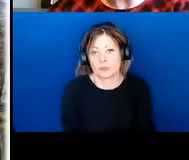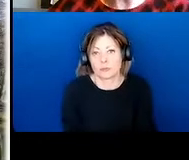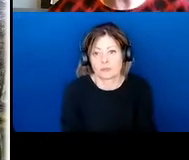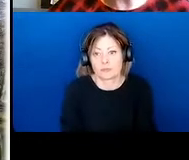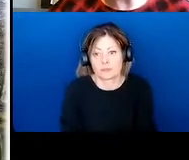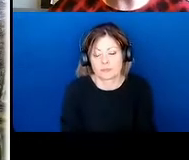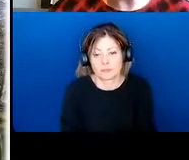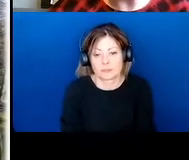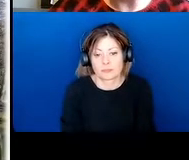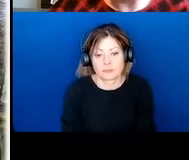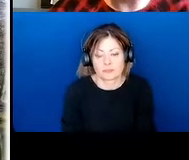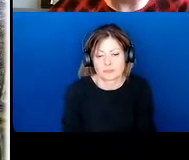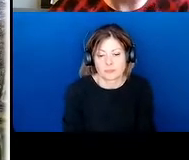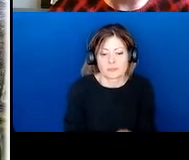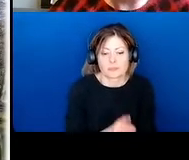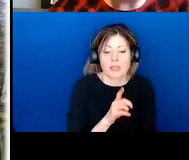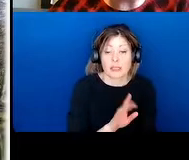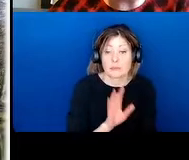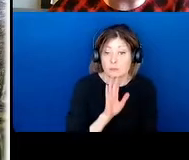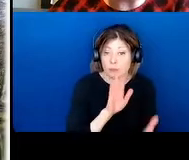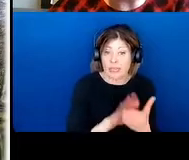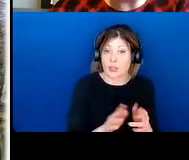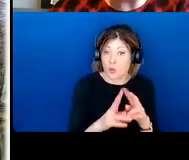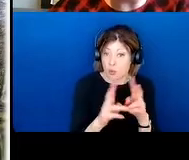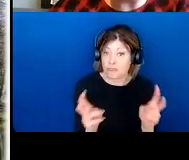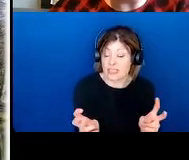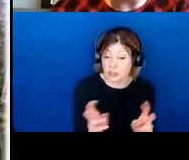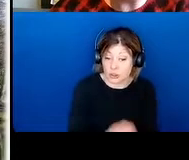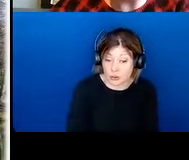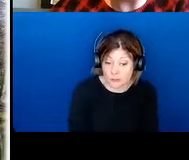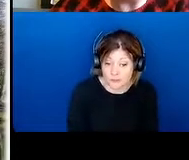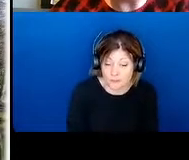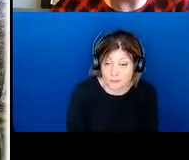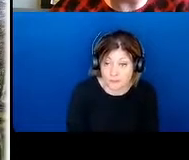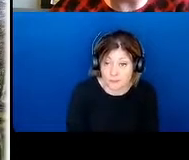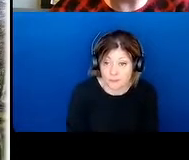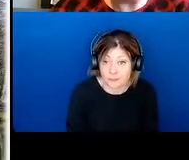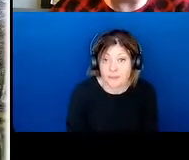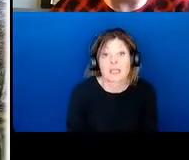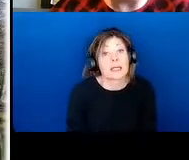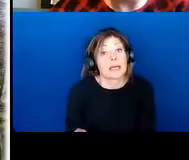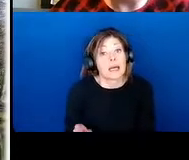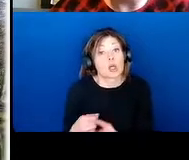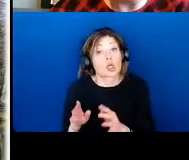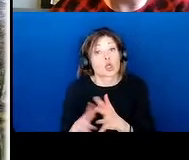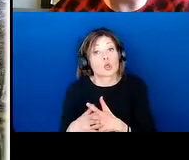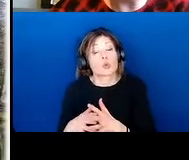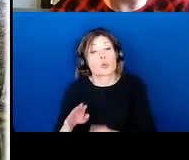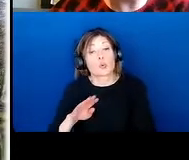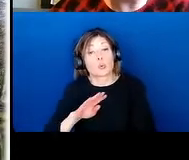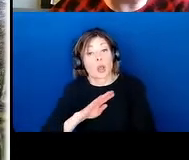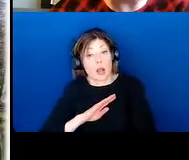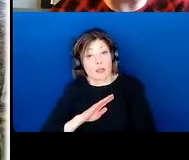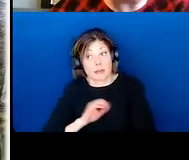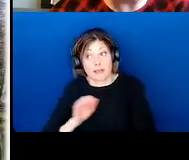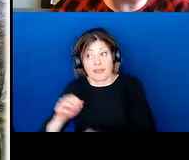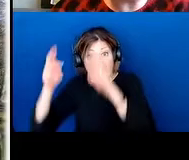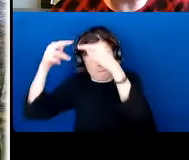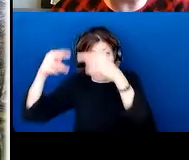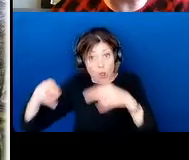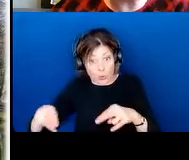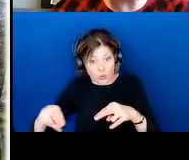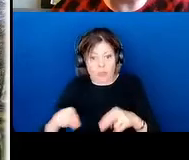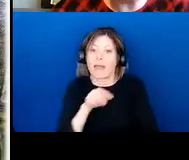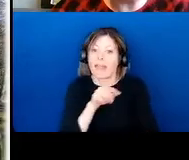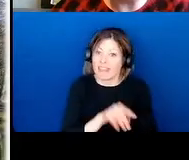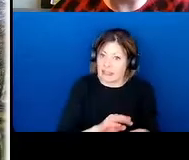Then we reach this bridge, created at the same time as the pagoda at Kew, when all things Chinese were in